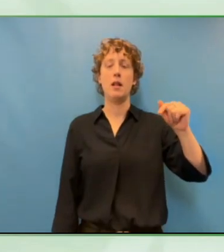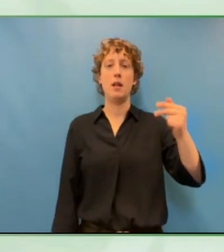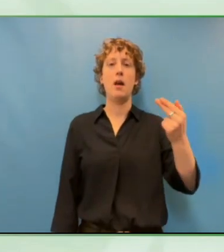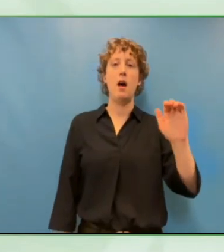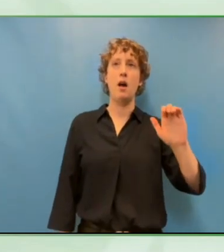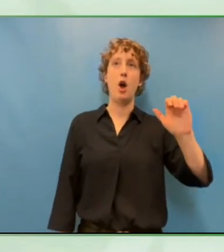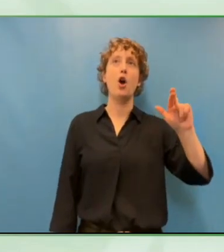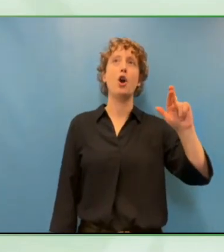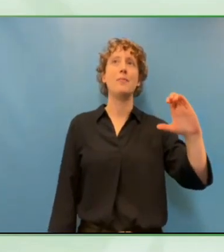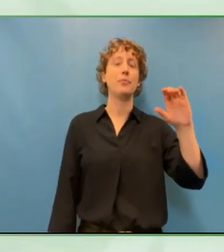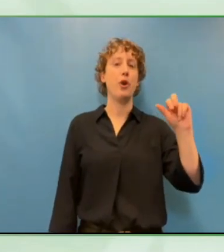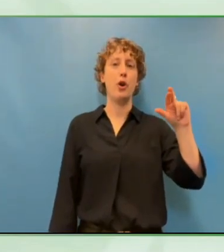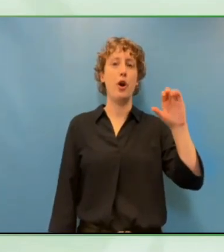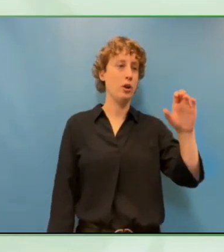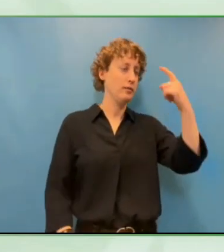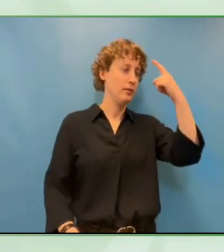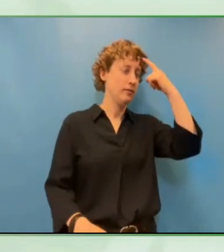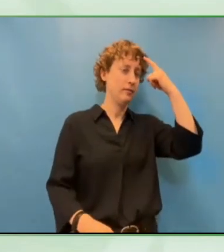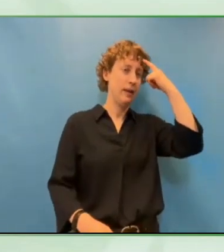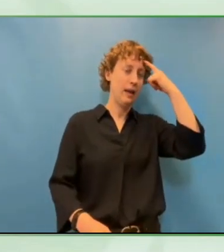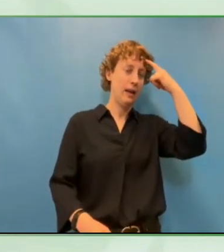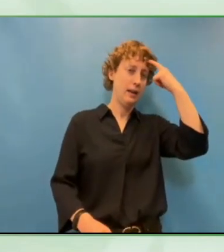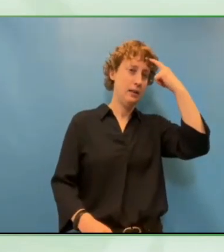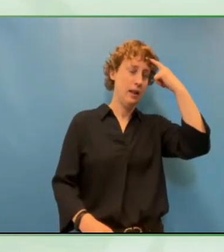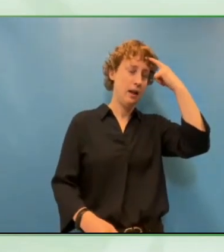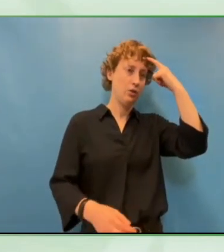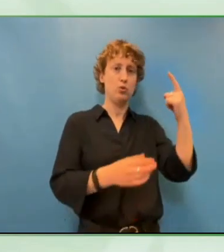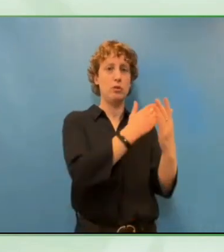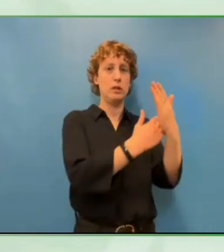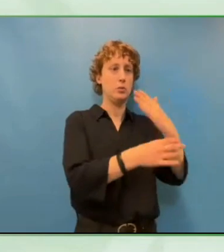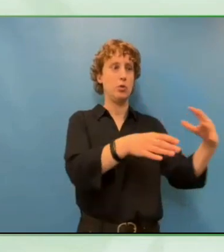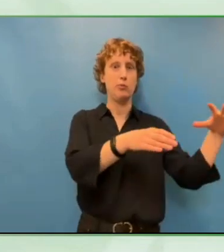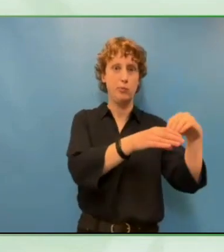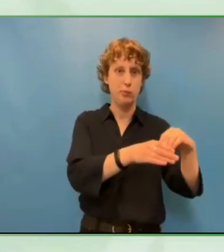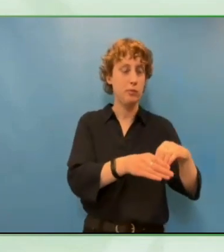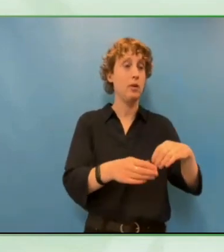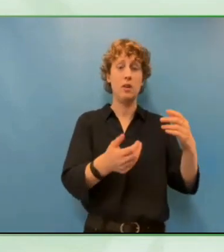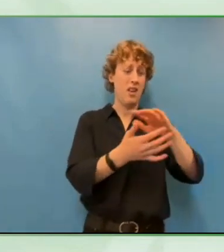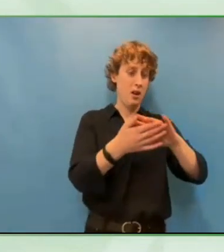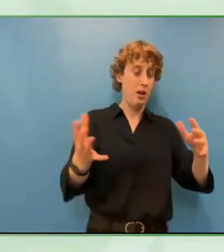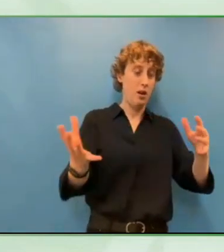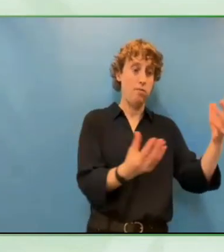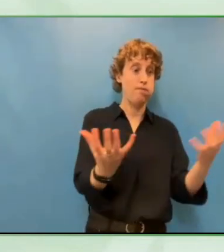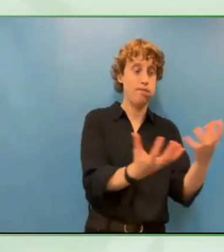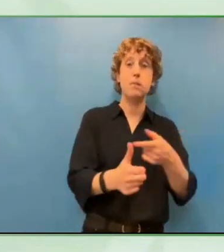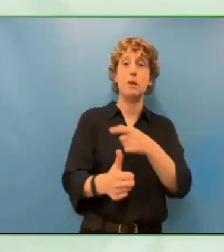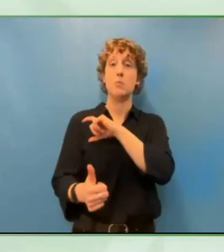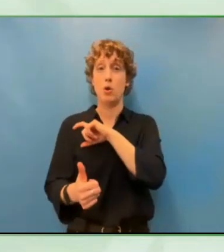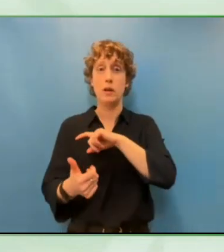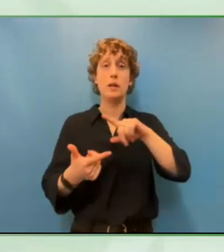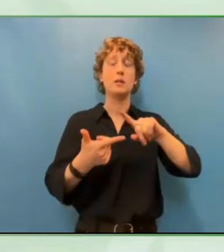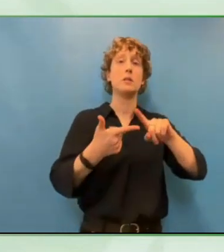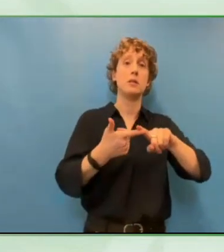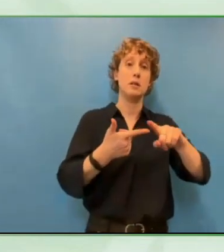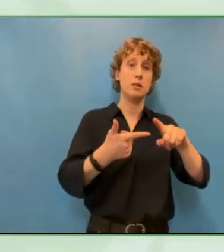involved. And they bring together law enforcement, accessibility professional, disability communities,